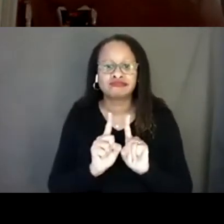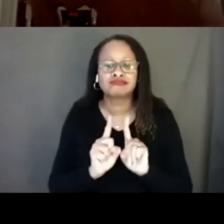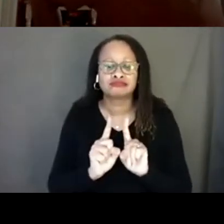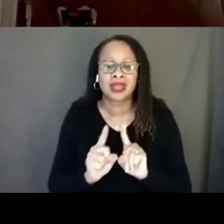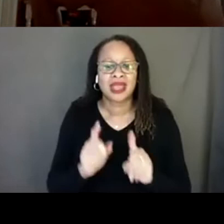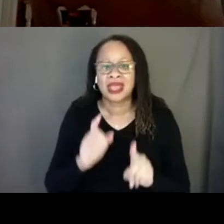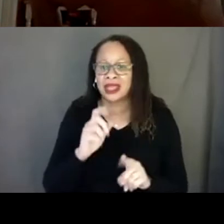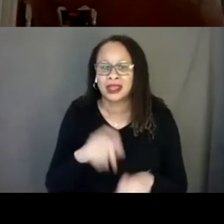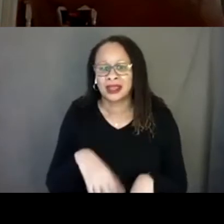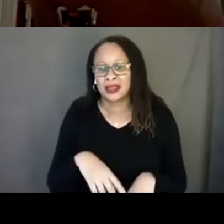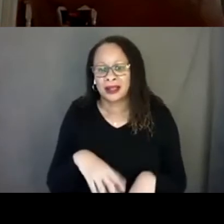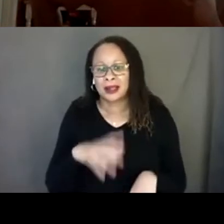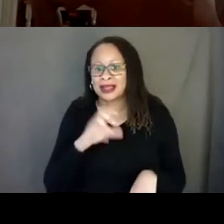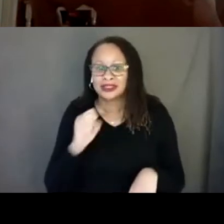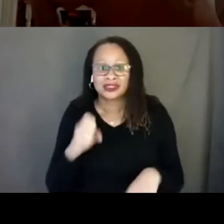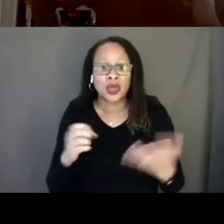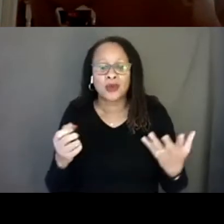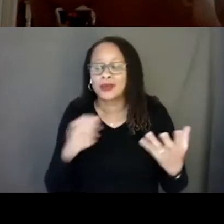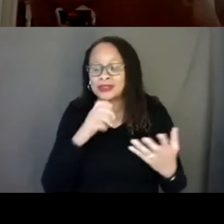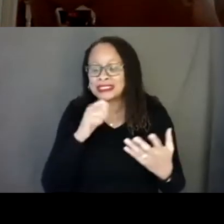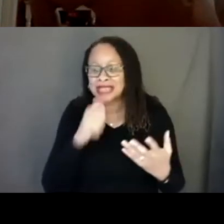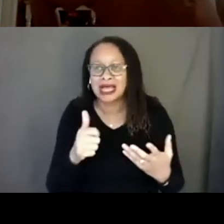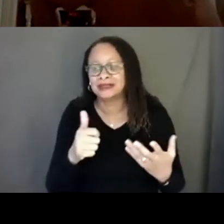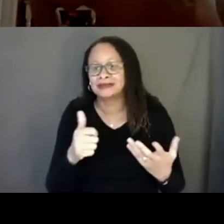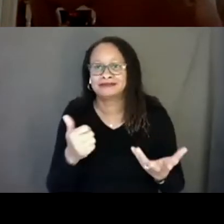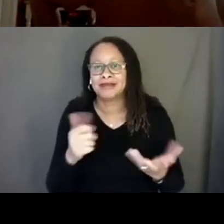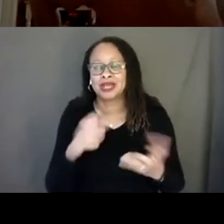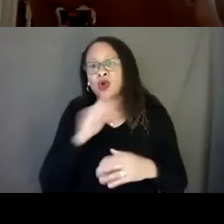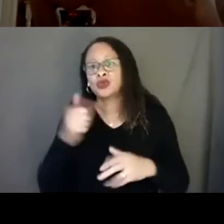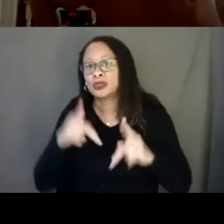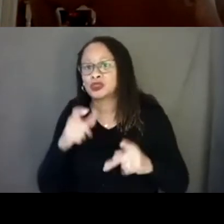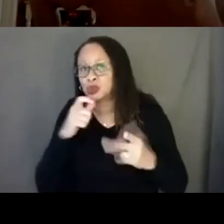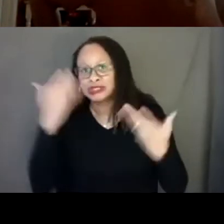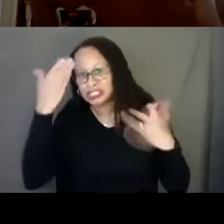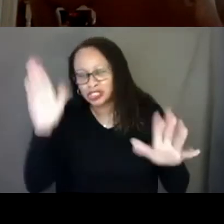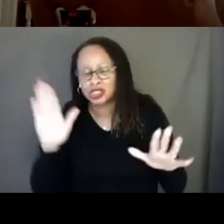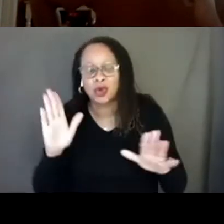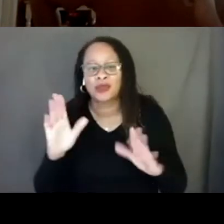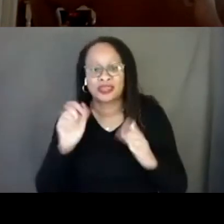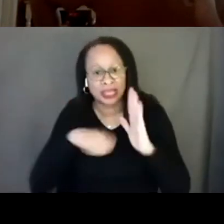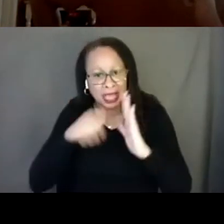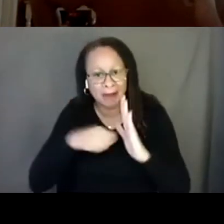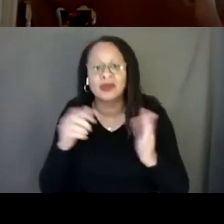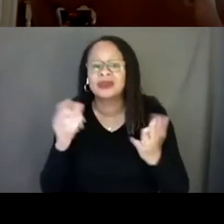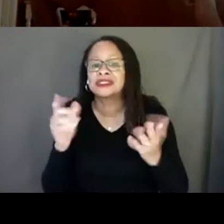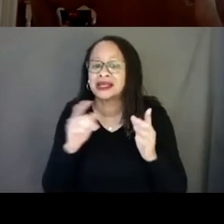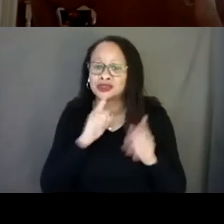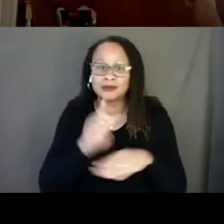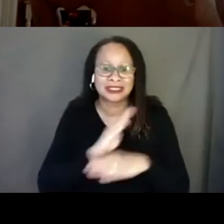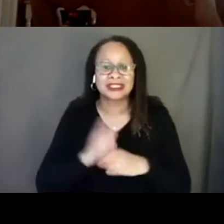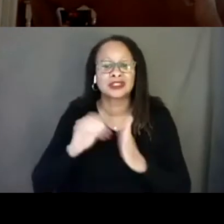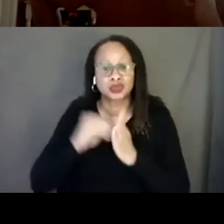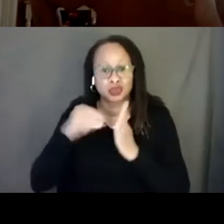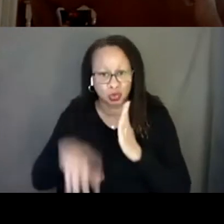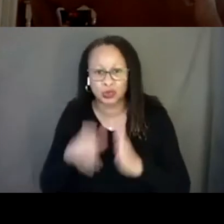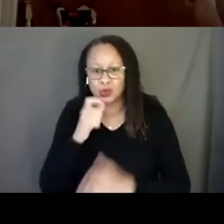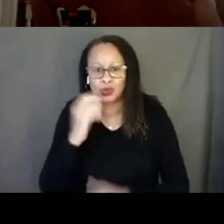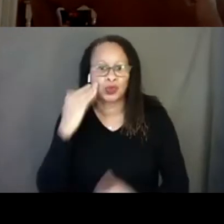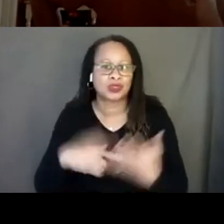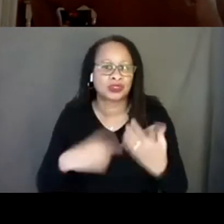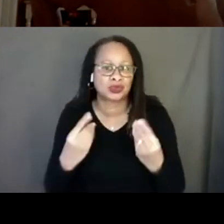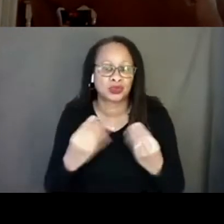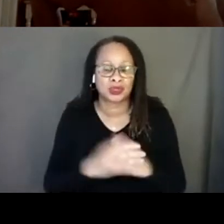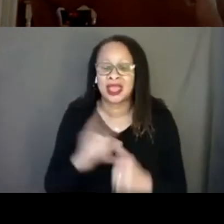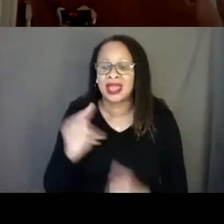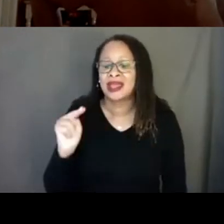older person who didn't know the camera. So yeah, it was a peer. That's great. Nasreen,